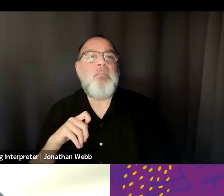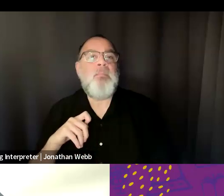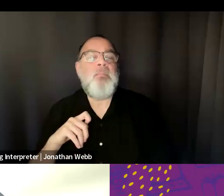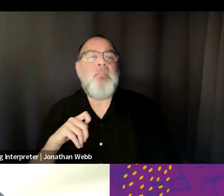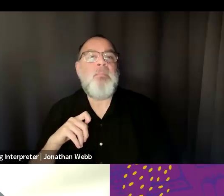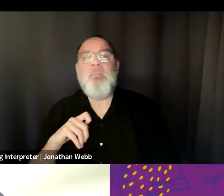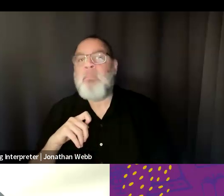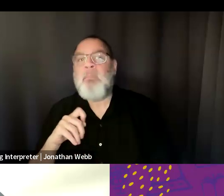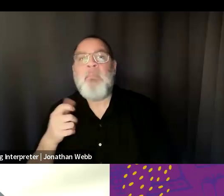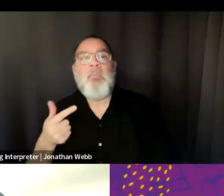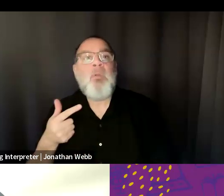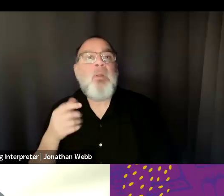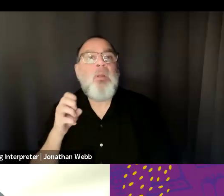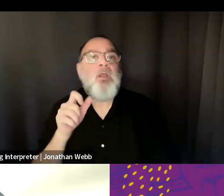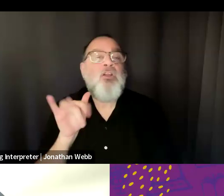Go ahead, Gerald.